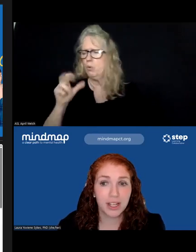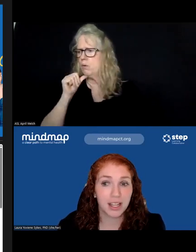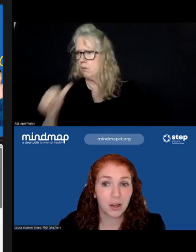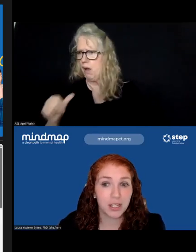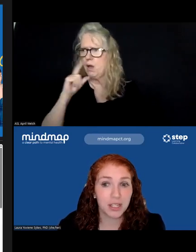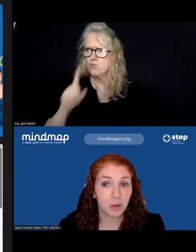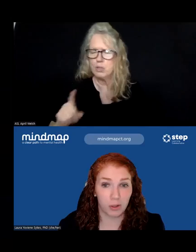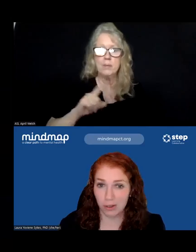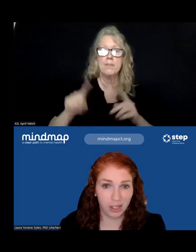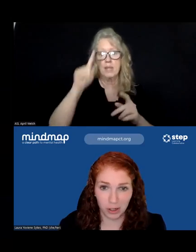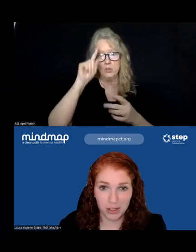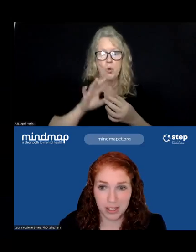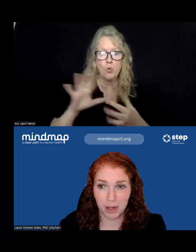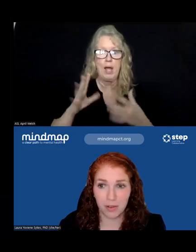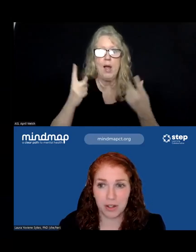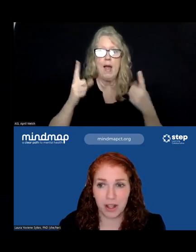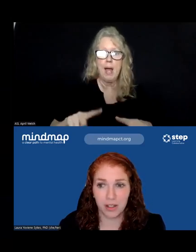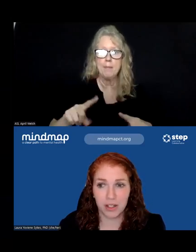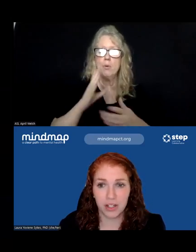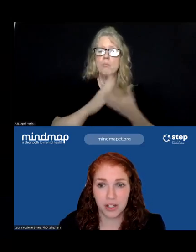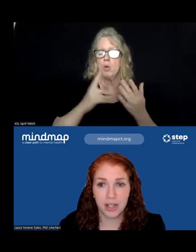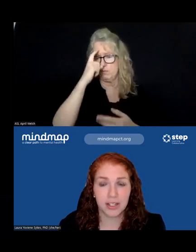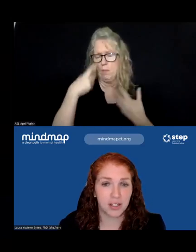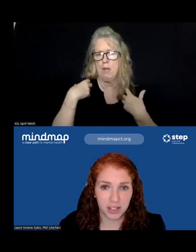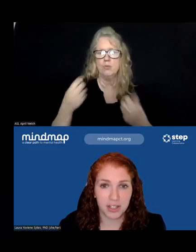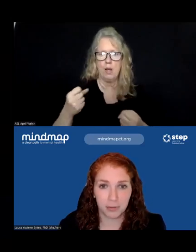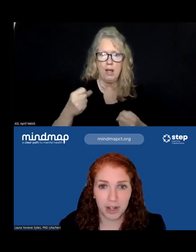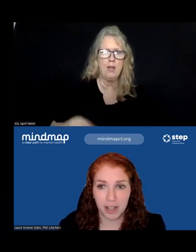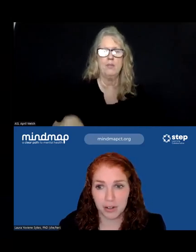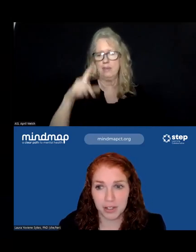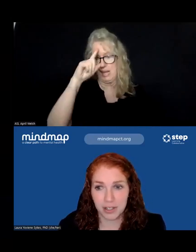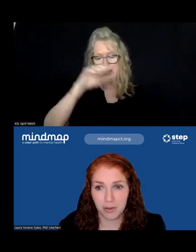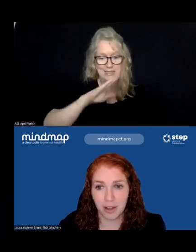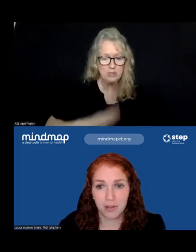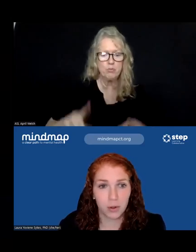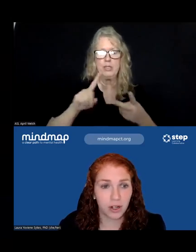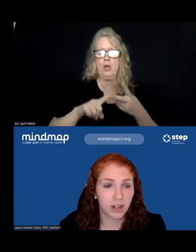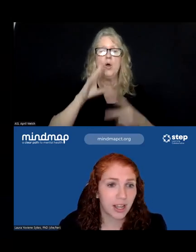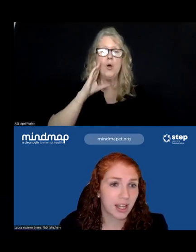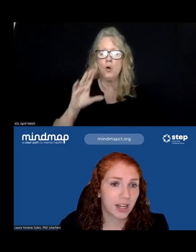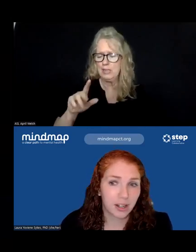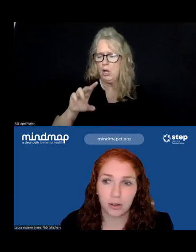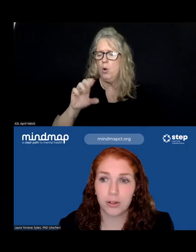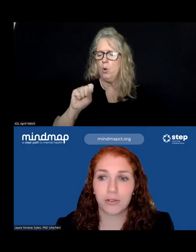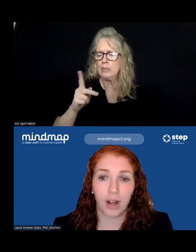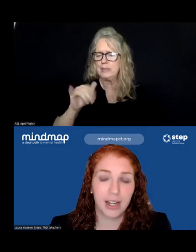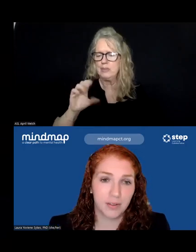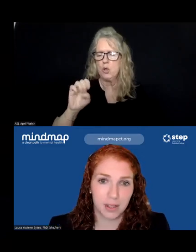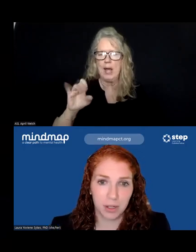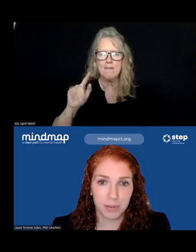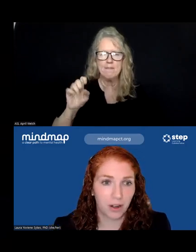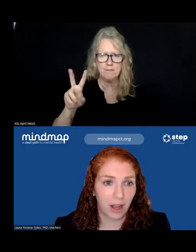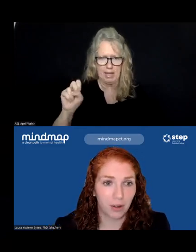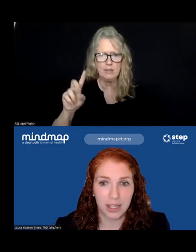so psychosis most frequently occurs as part of a mental health condition, such as schizophrenia or schizoaffective disorder, and it can include a variety